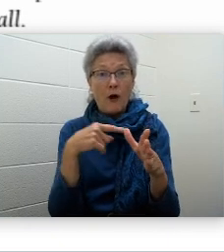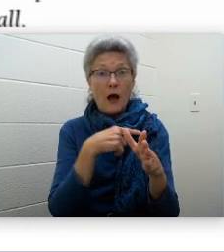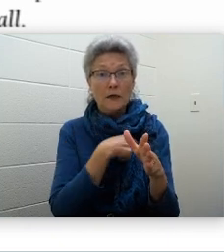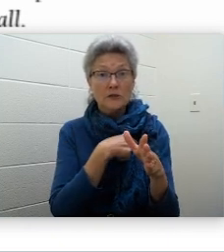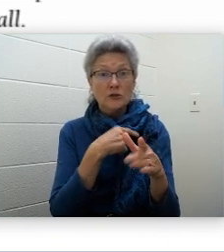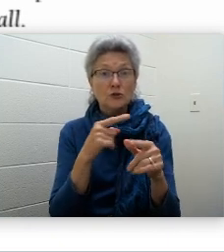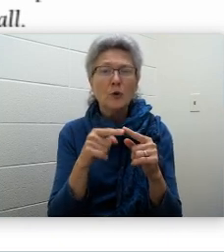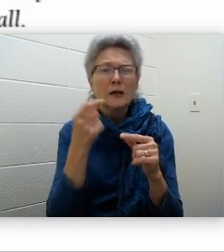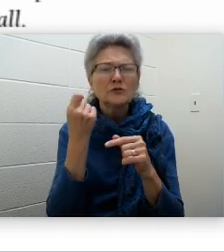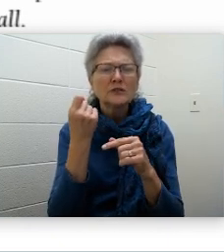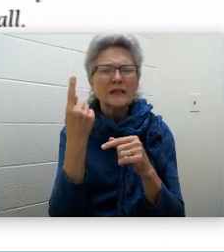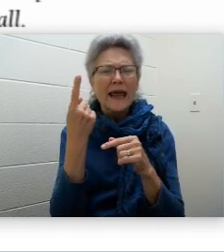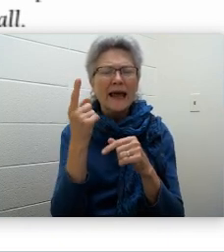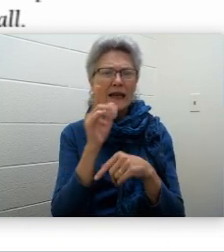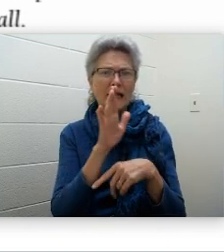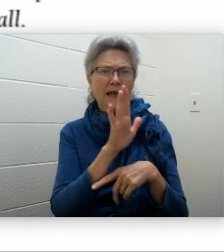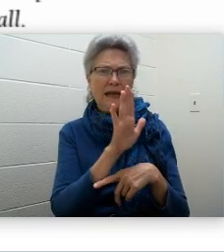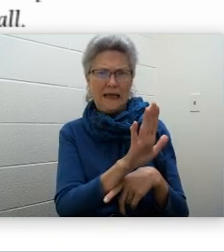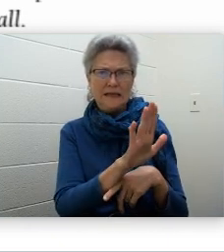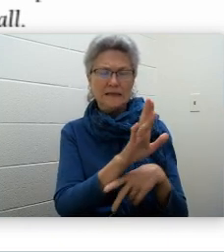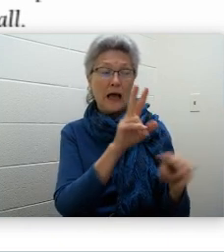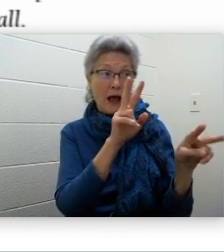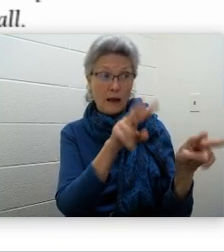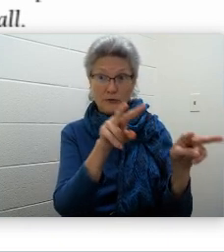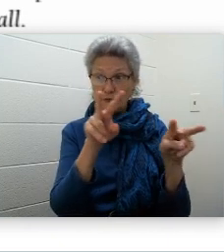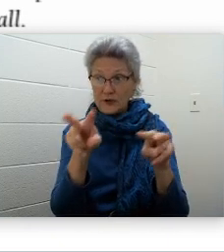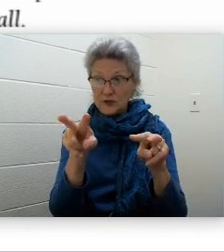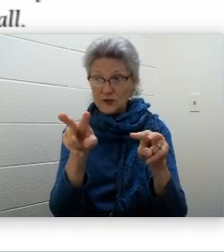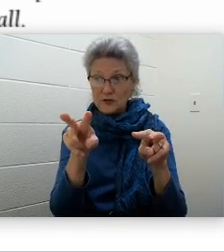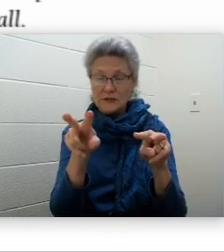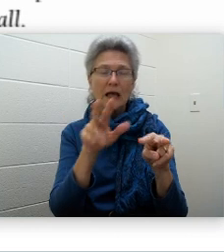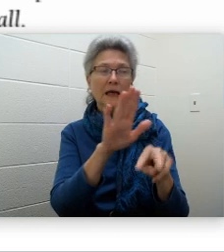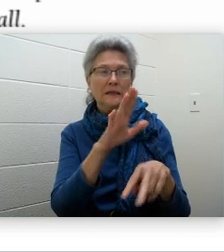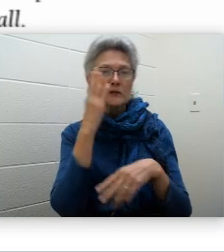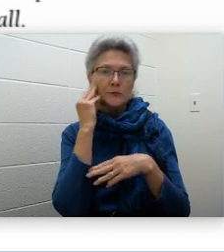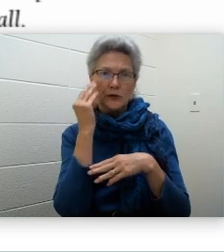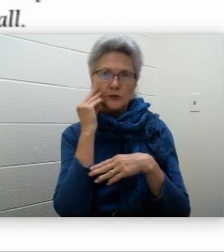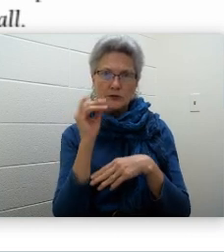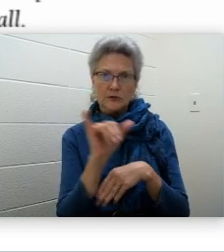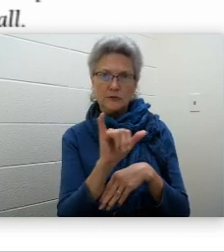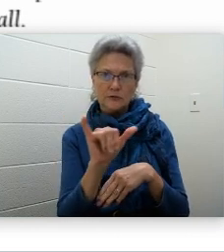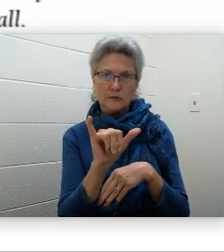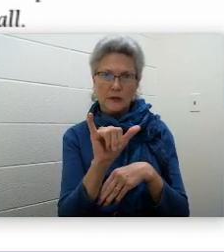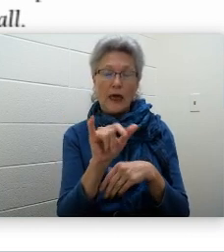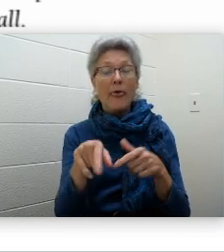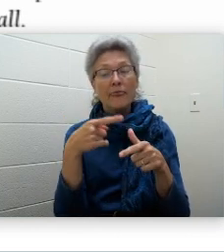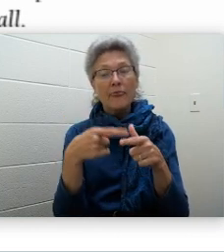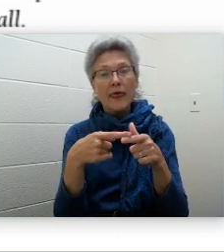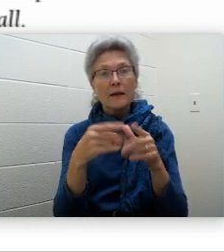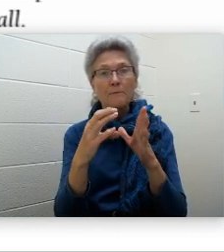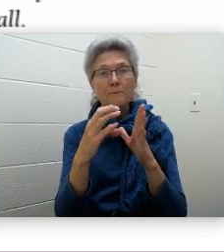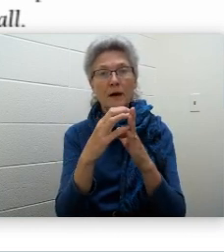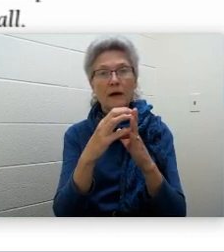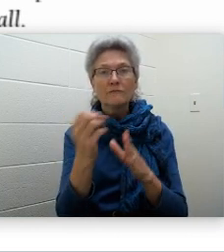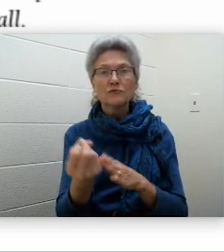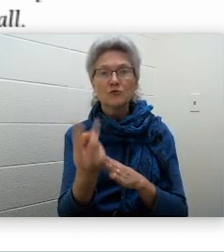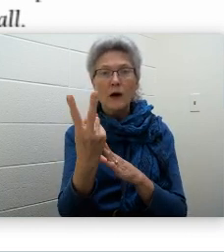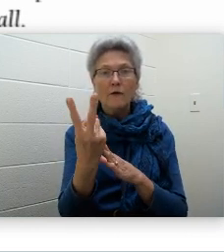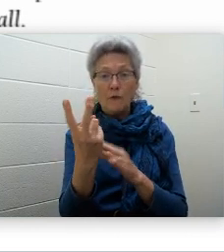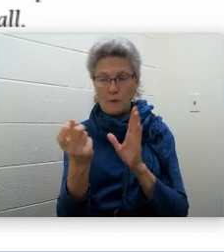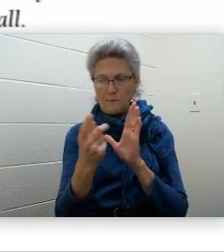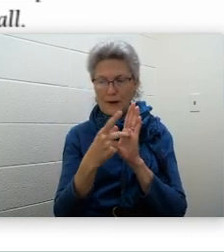to understand his observations and experiences. Then in paragraph 12, we're